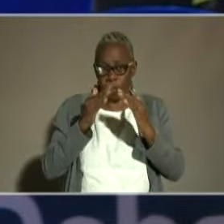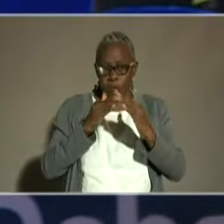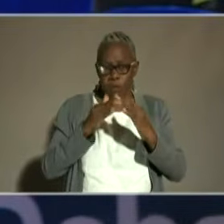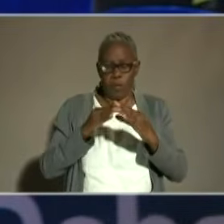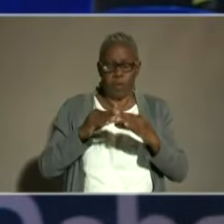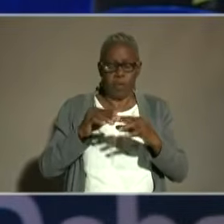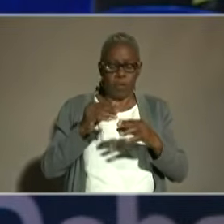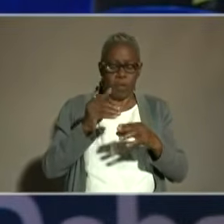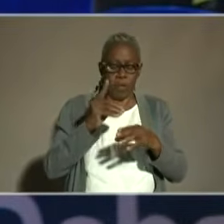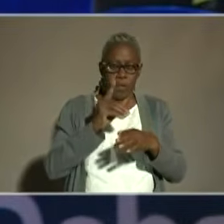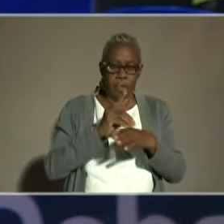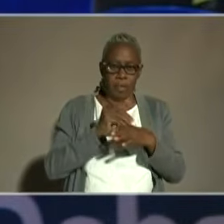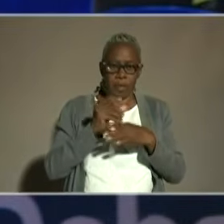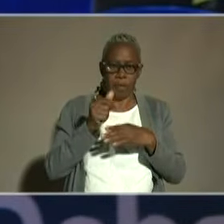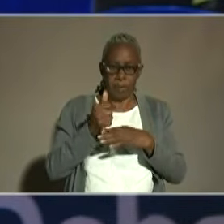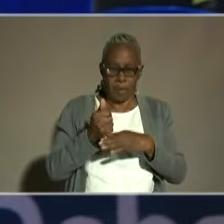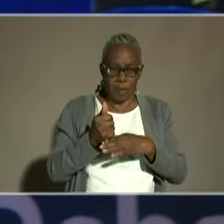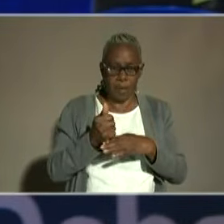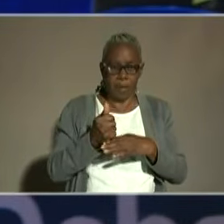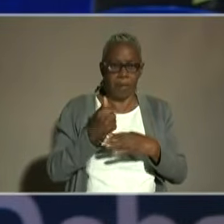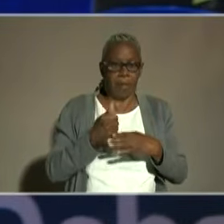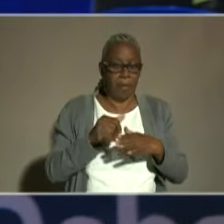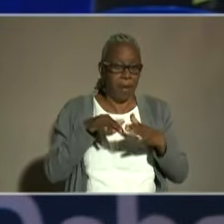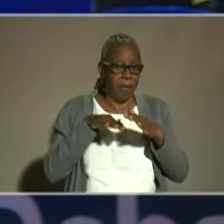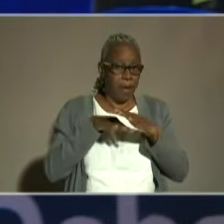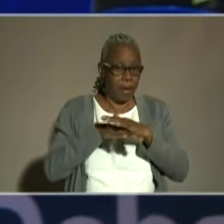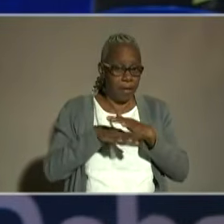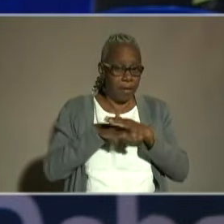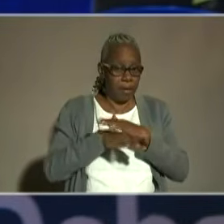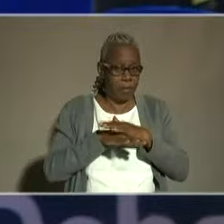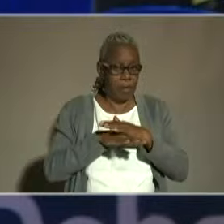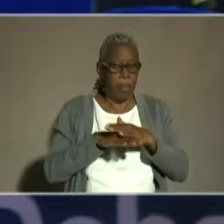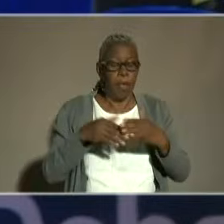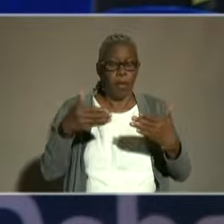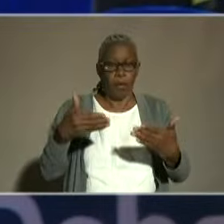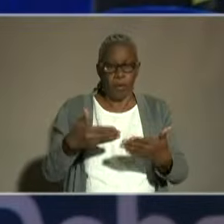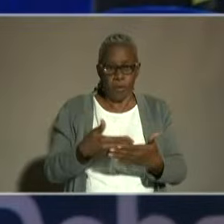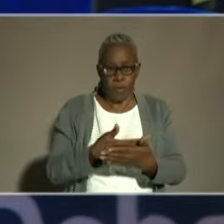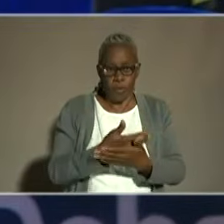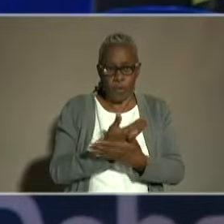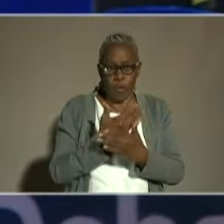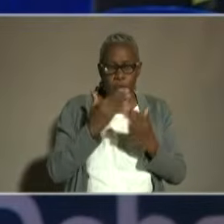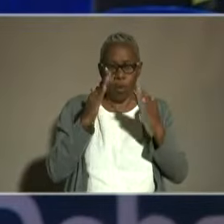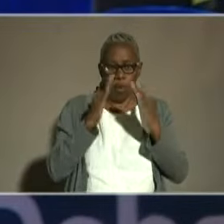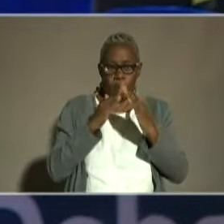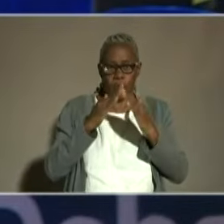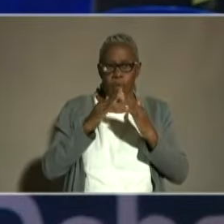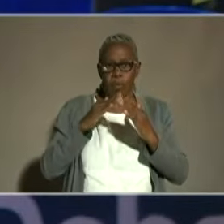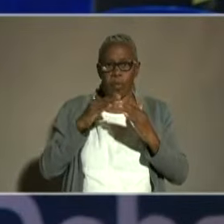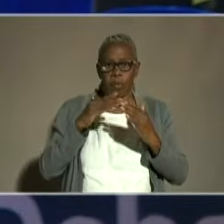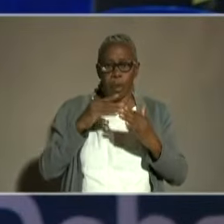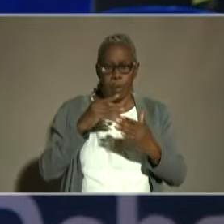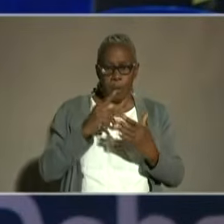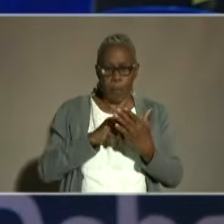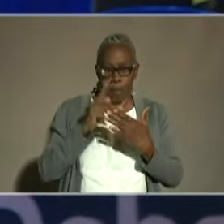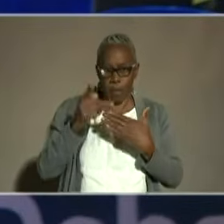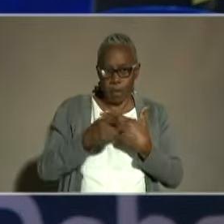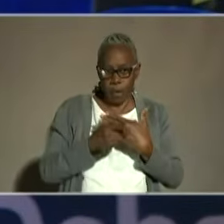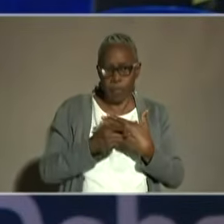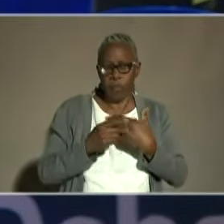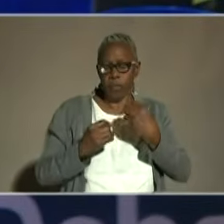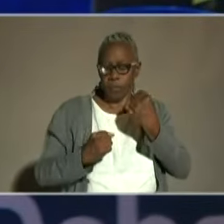have a direct access. Under the new social housing program, we make it a point of duty to support persons